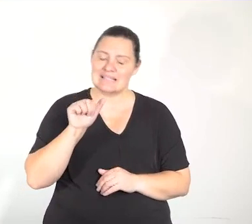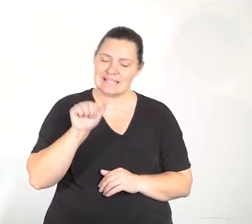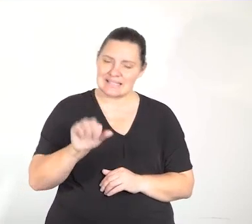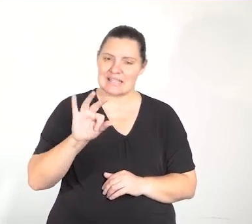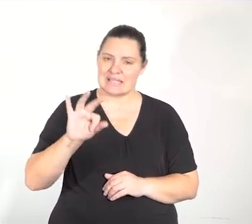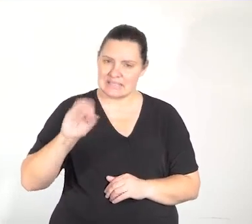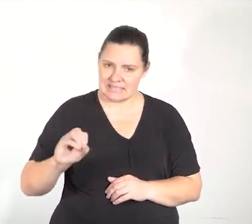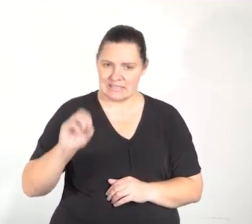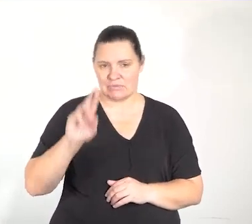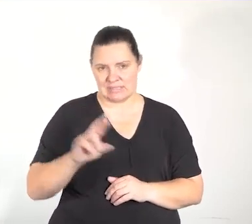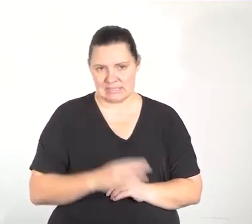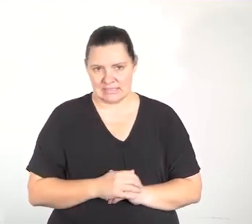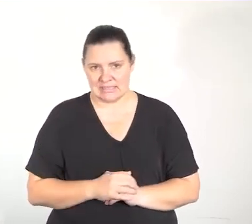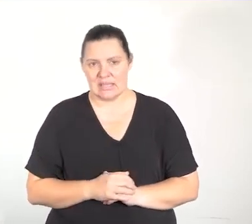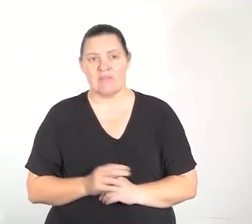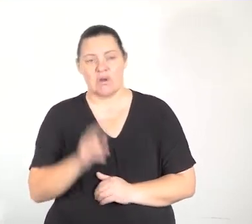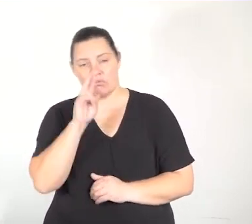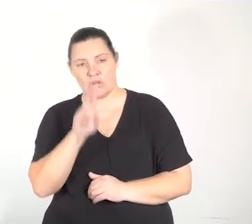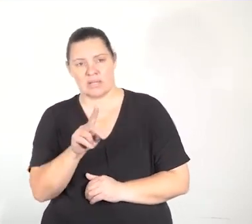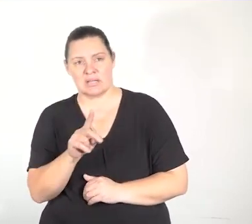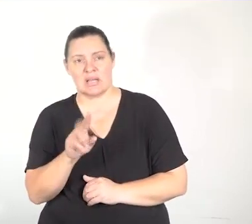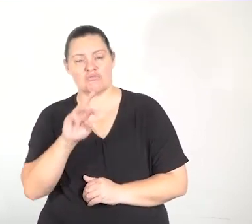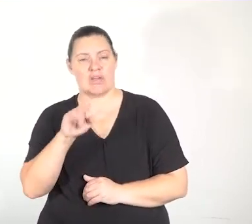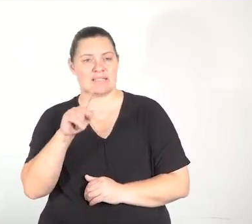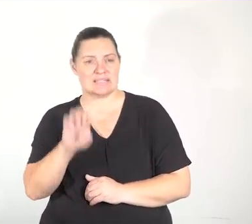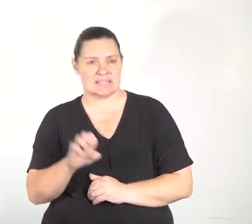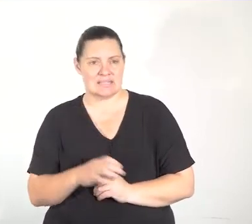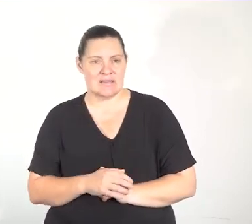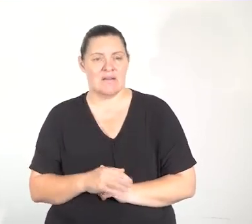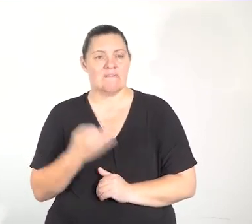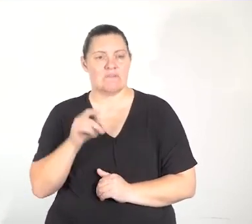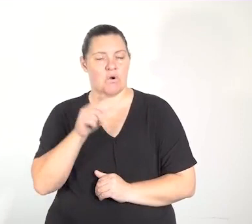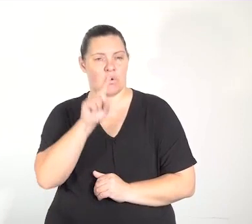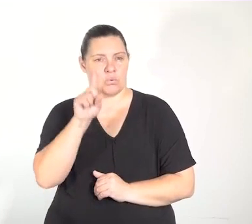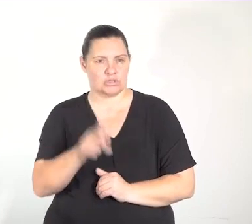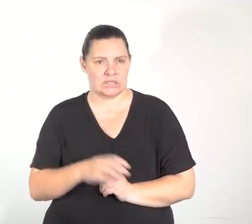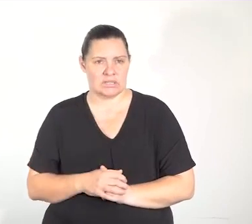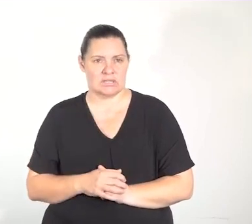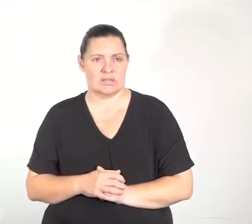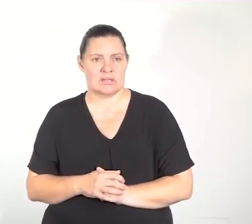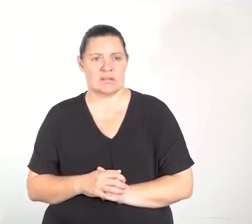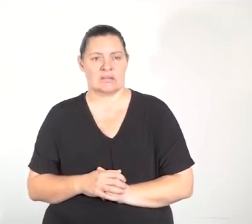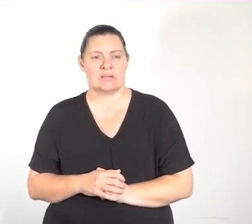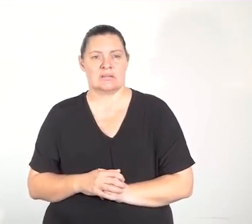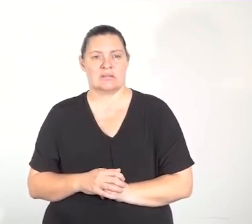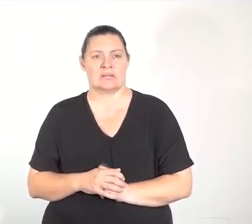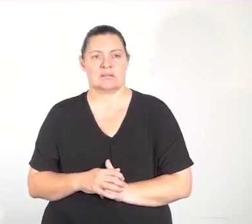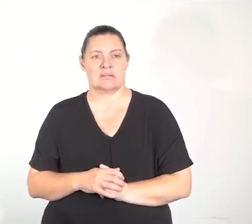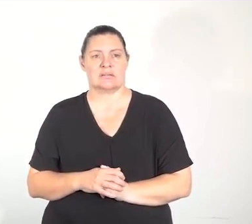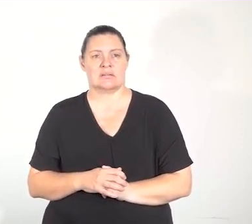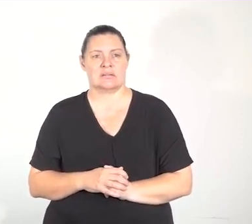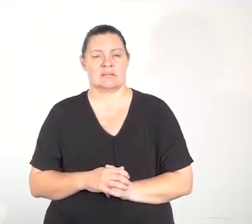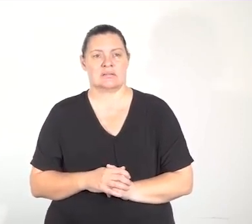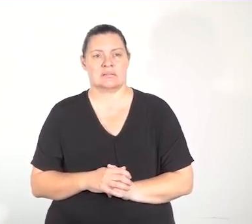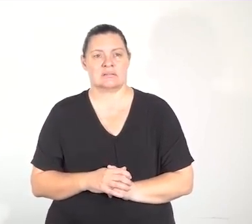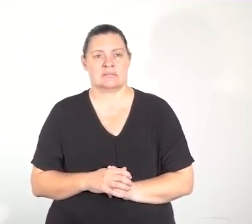3,630. And remember, if we are looking at the rate for this question, so if we